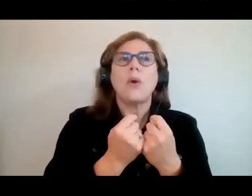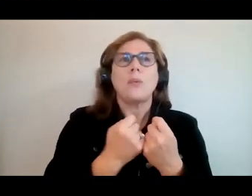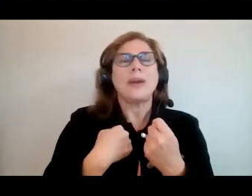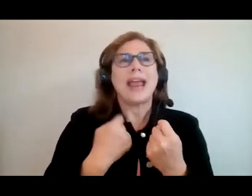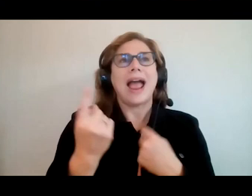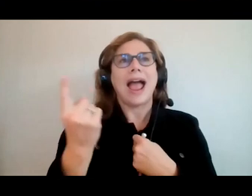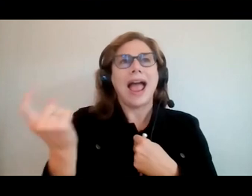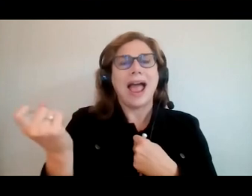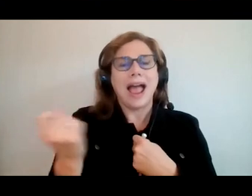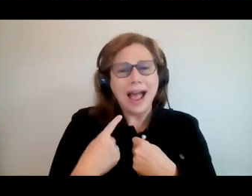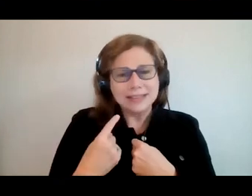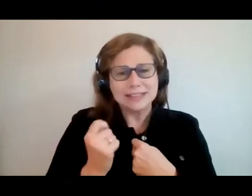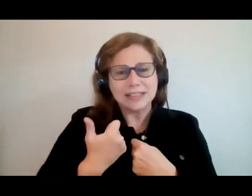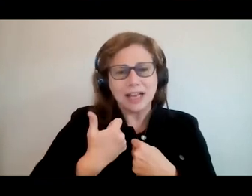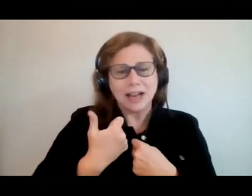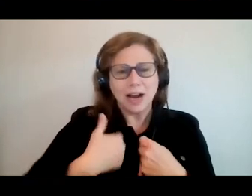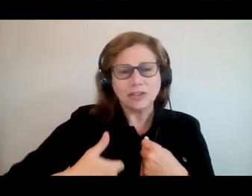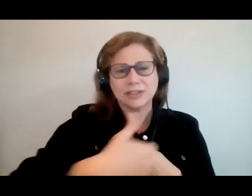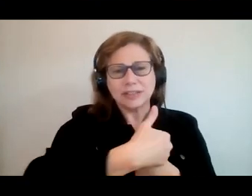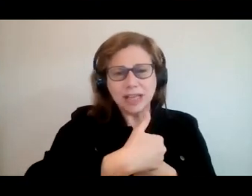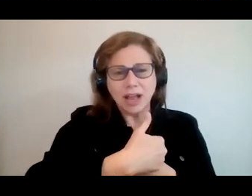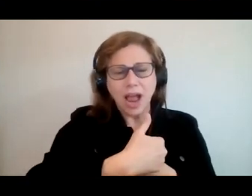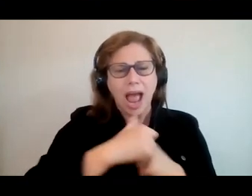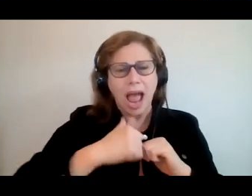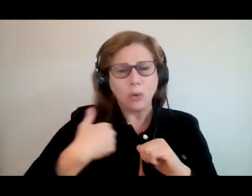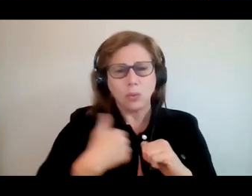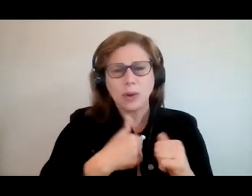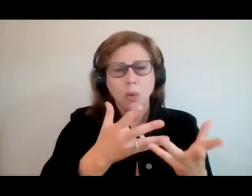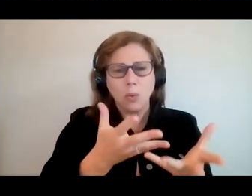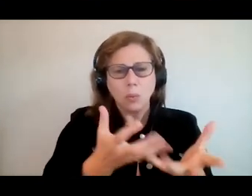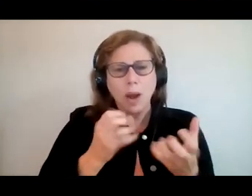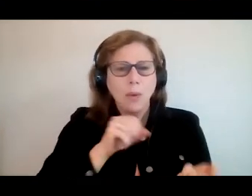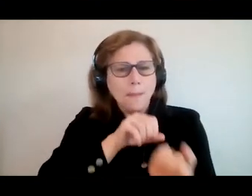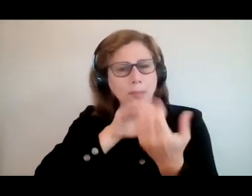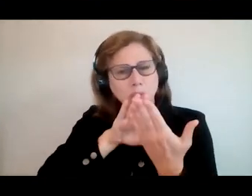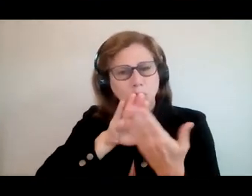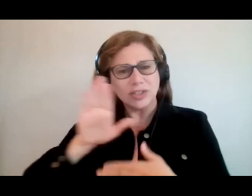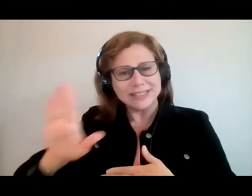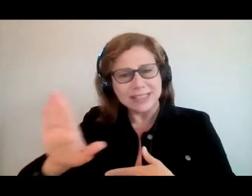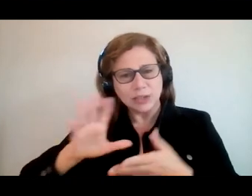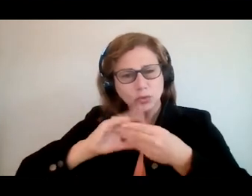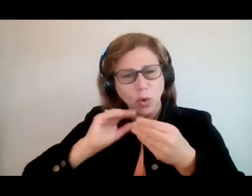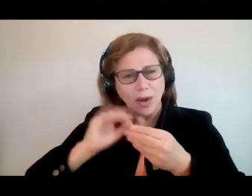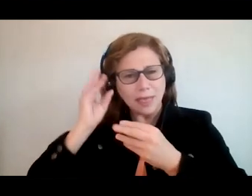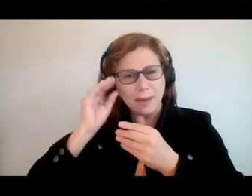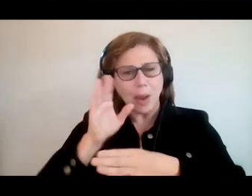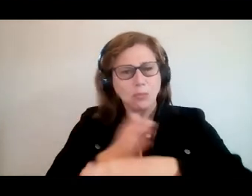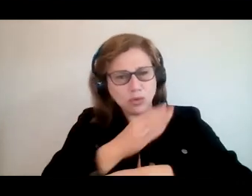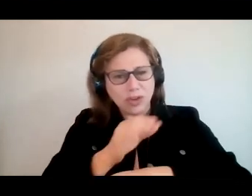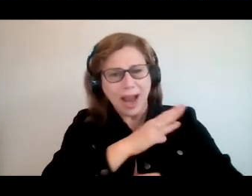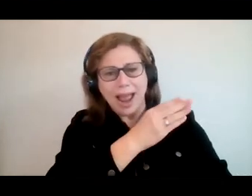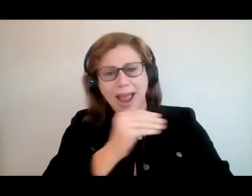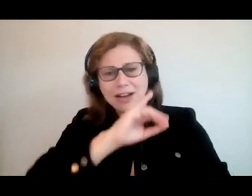approach Tipton's story? So what happens if we approach Tipton's life thinking about music and jazz? What happens if we think about him